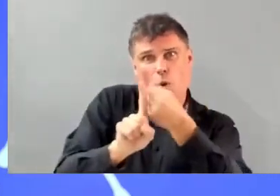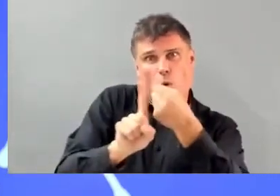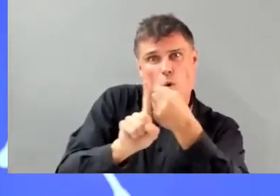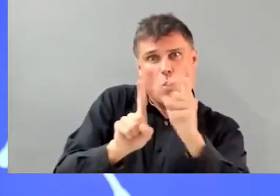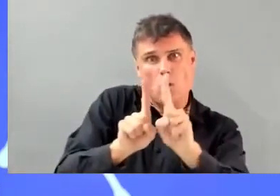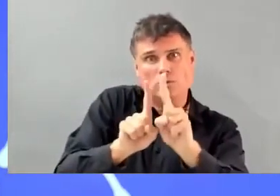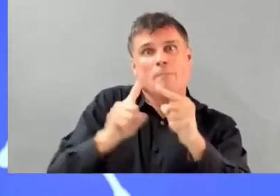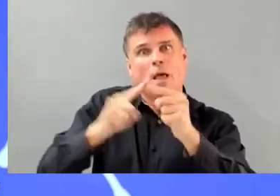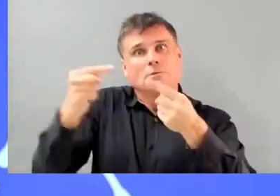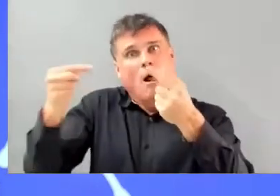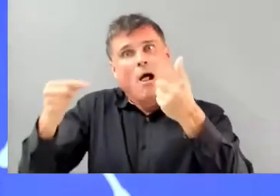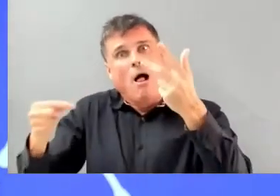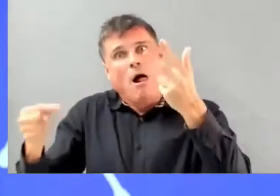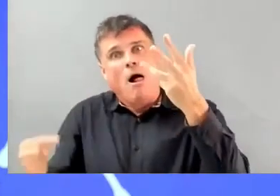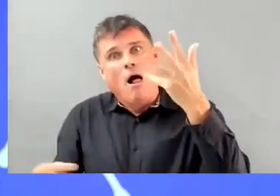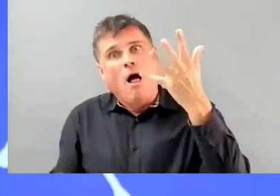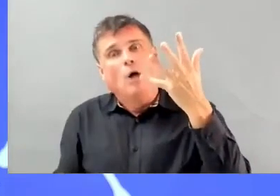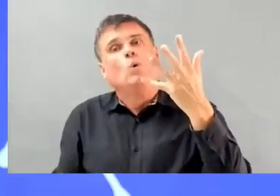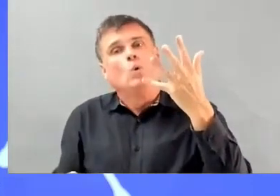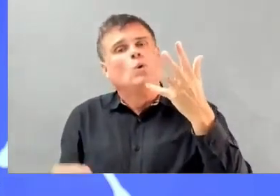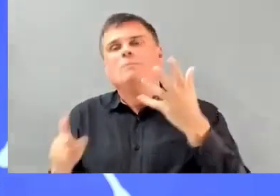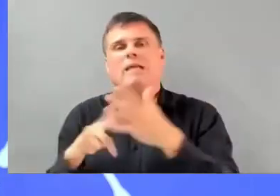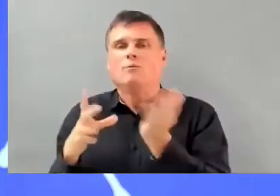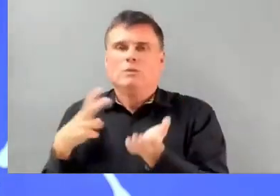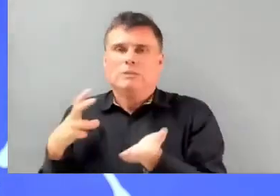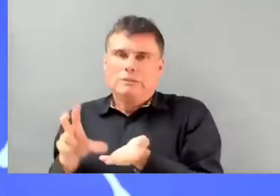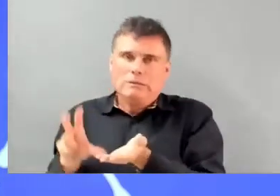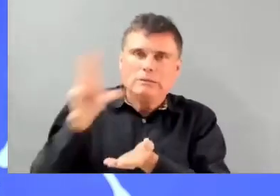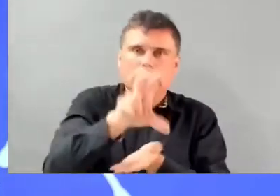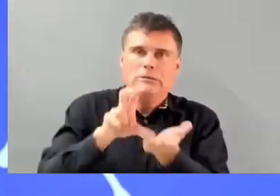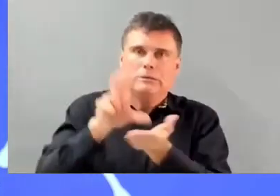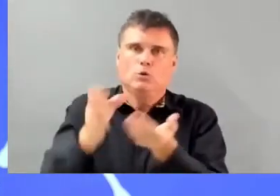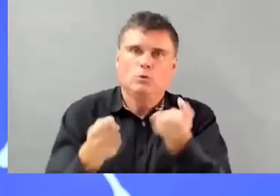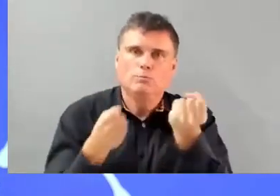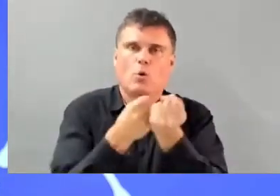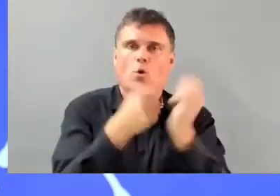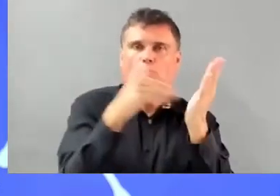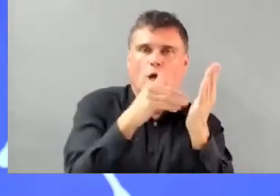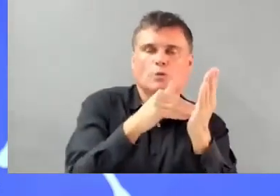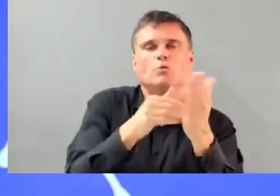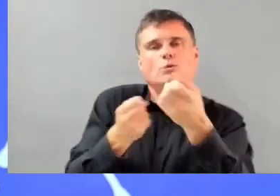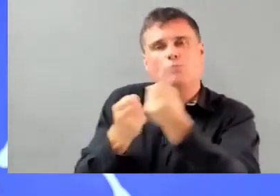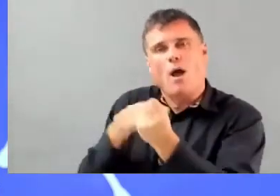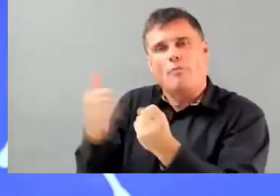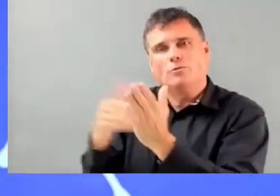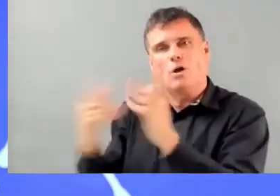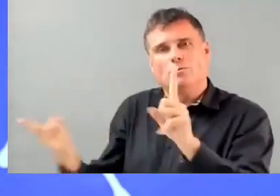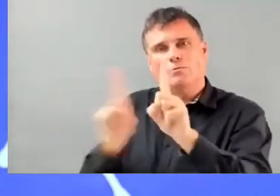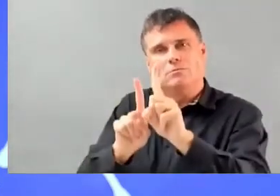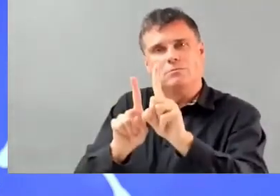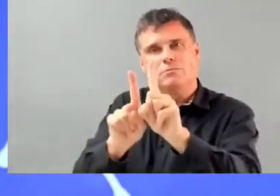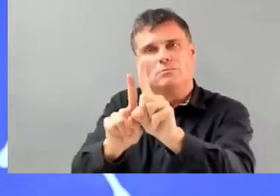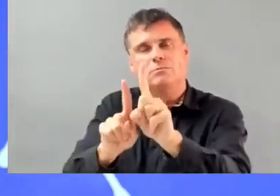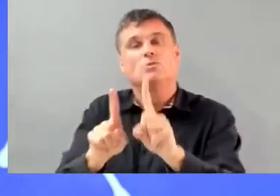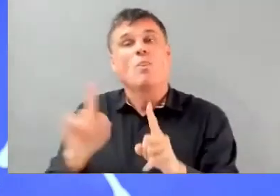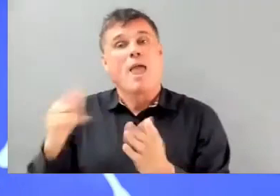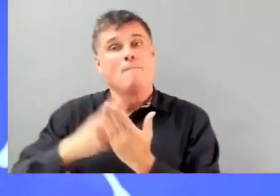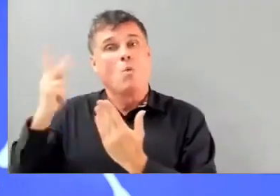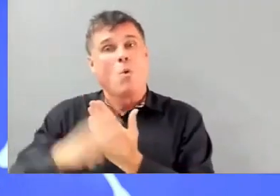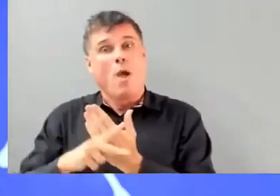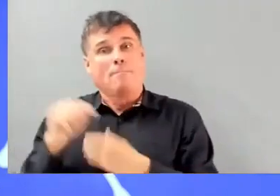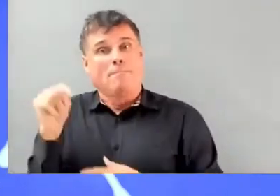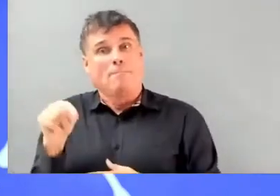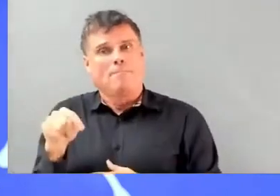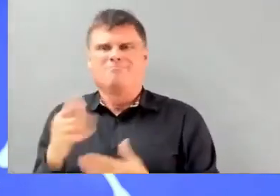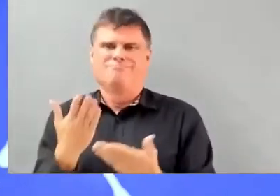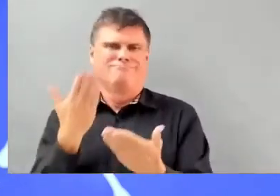of resources, but I think there is a strong need here now. The program has proven to be successful.